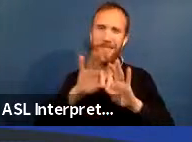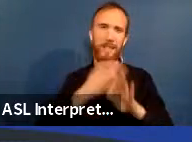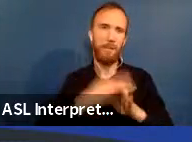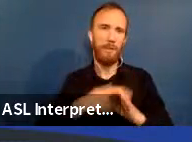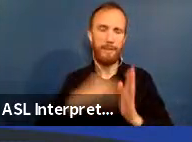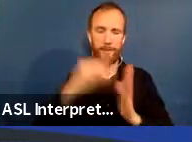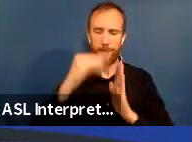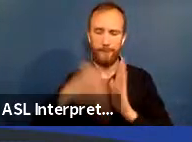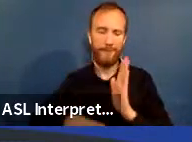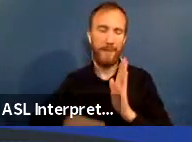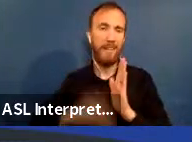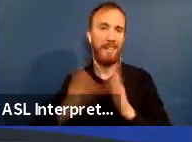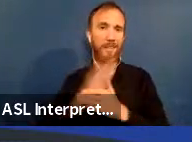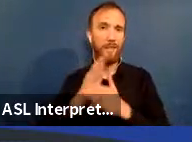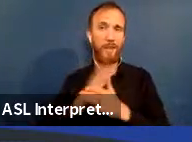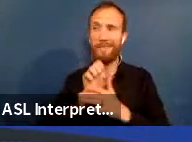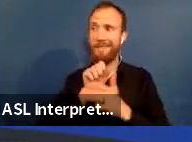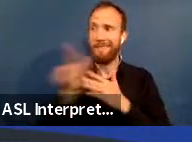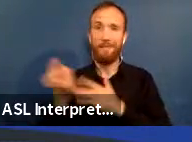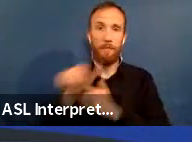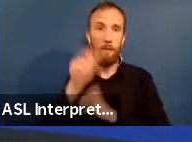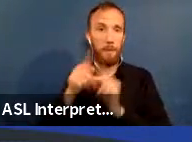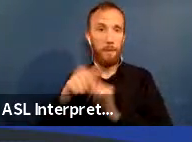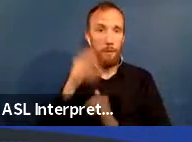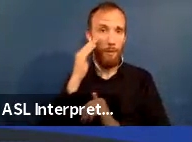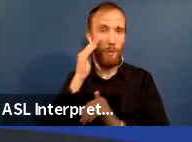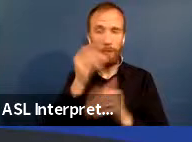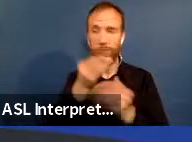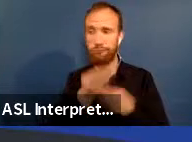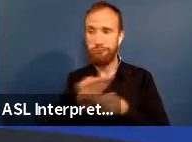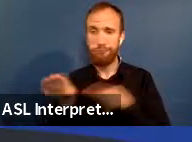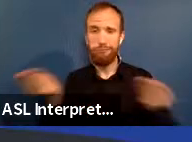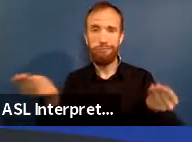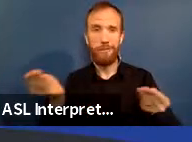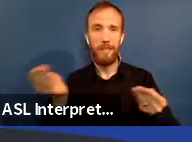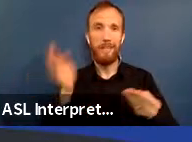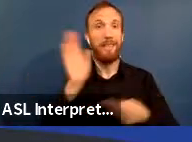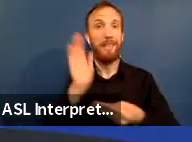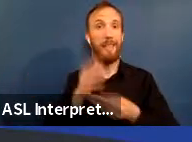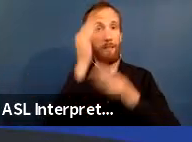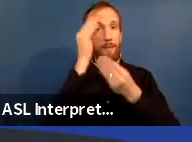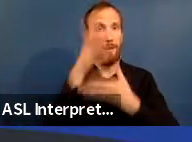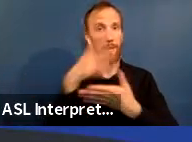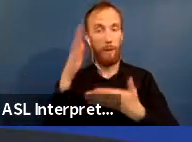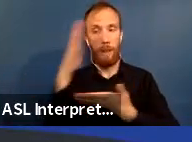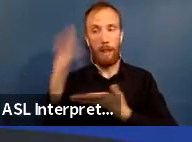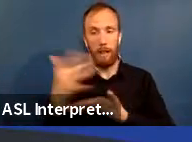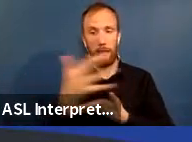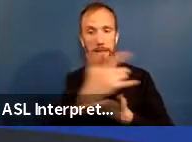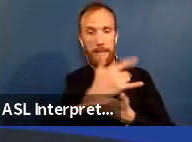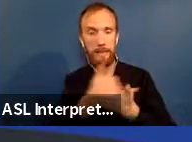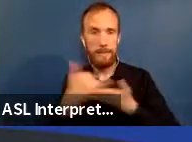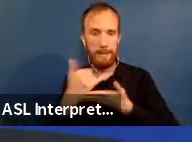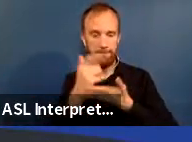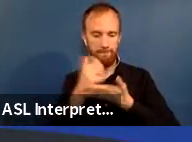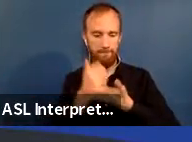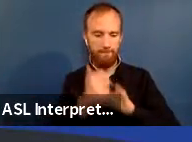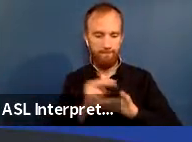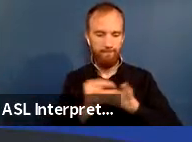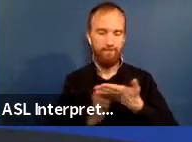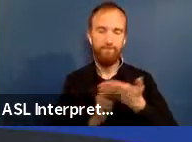it with people you know, because we will collect that data and make better sense of that data. And eventually we will publish